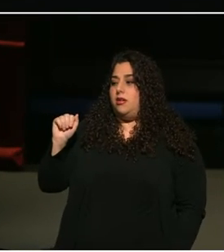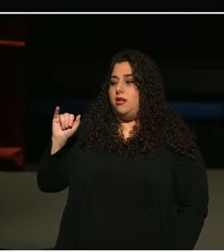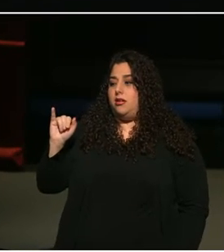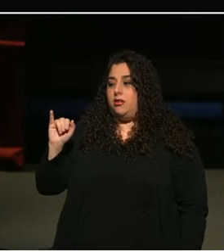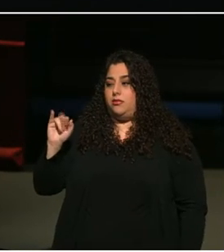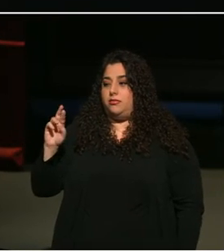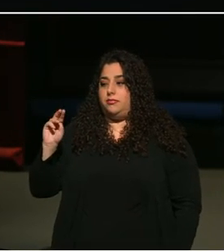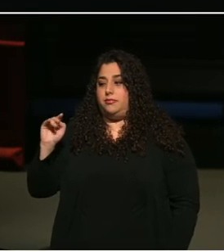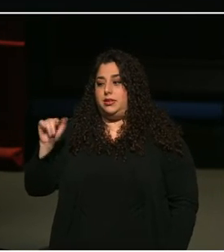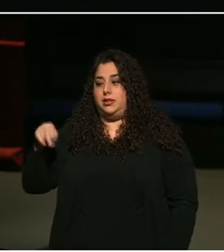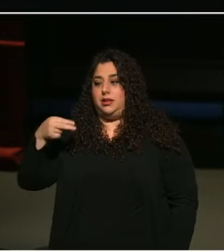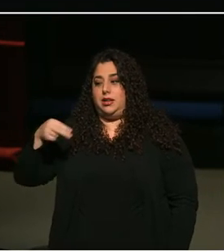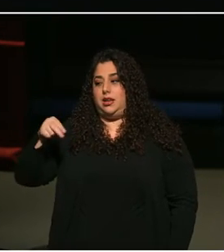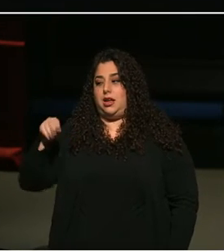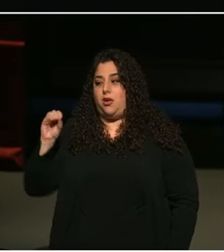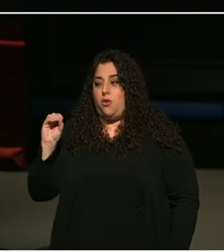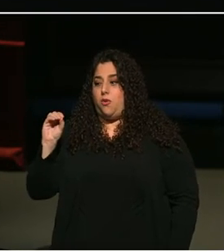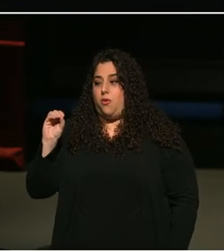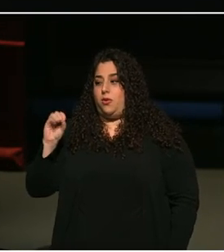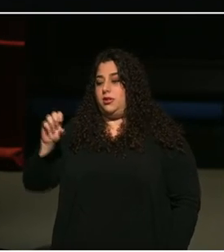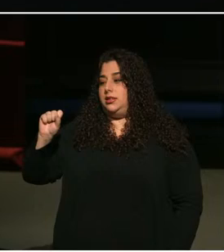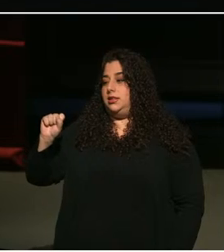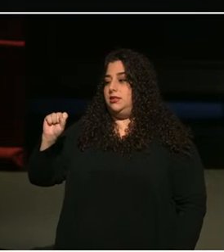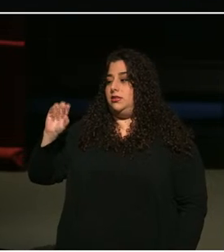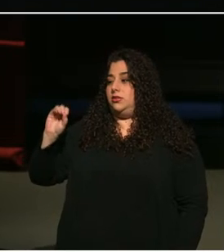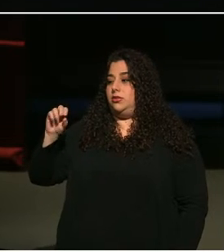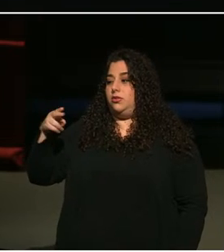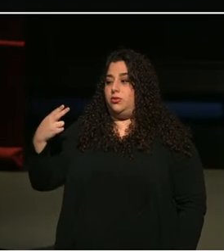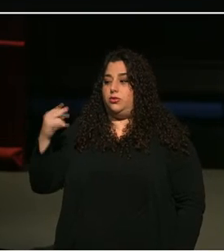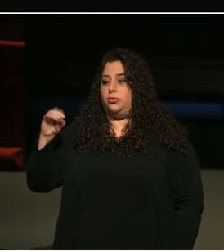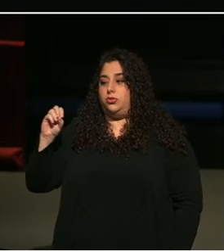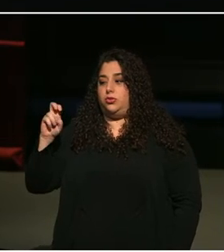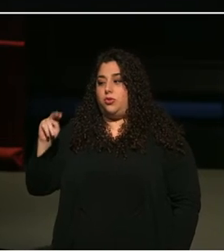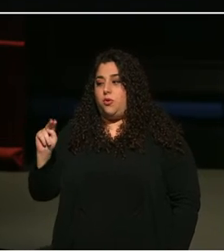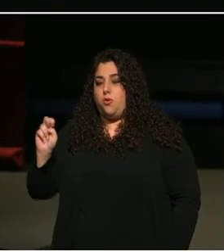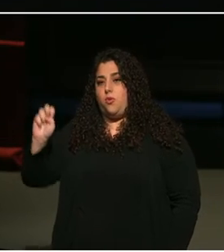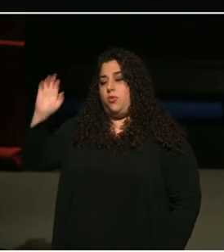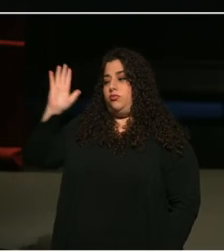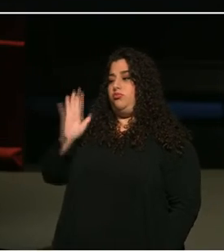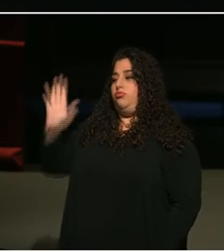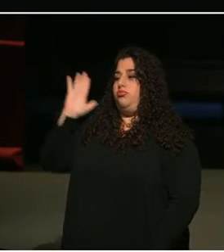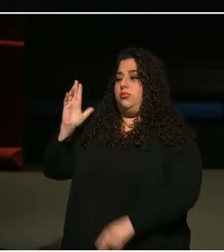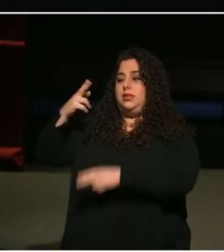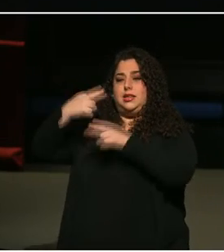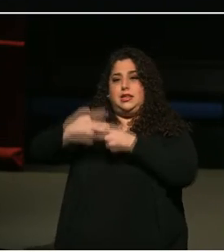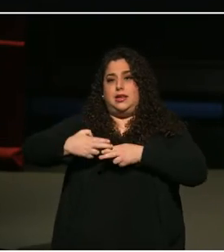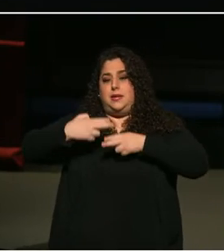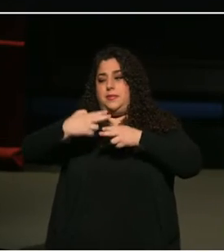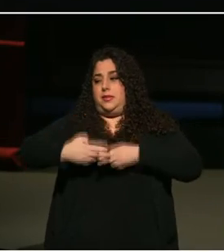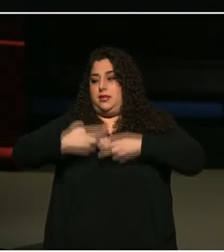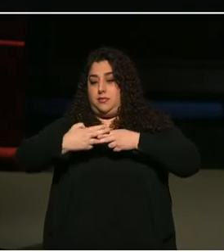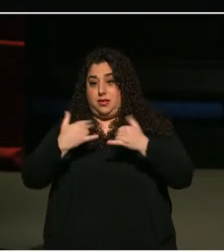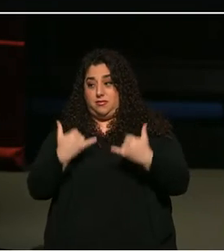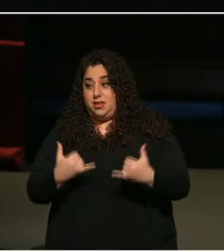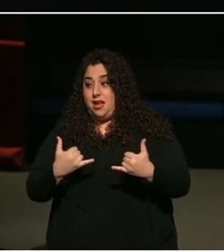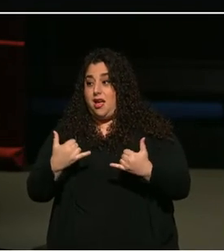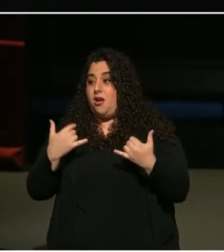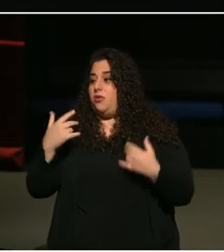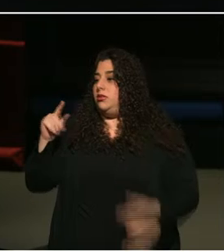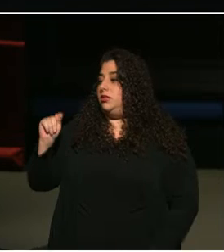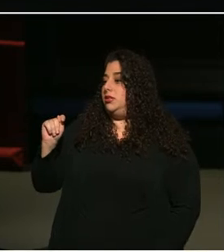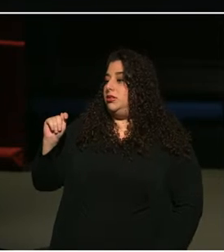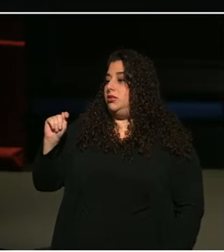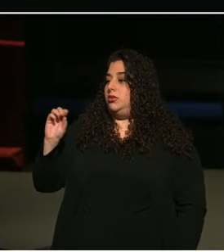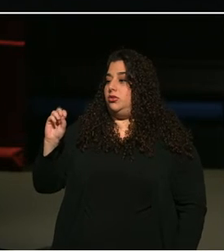more commonly, we call ourselves Tongva. My ancestors before me would have pronounced it Tongve. It conveys